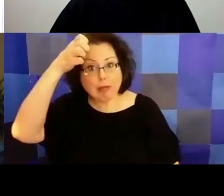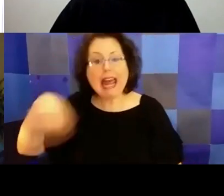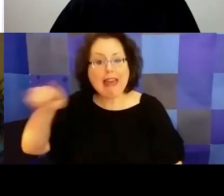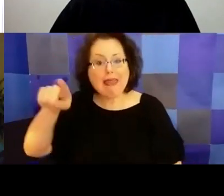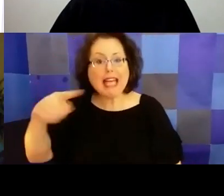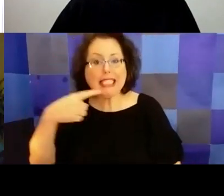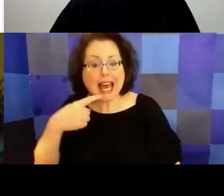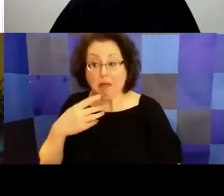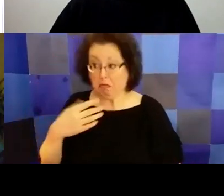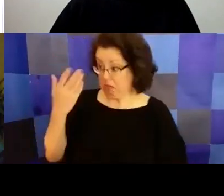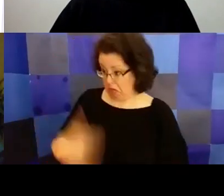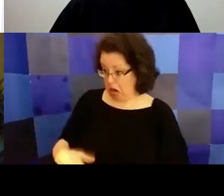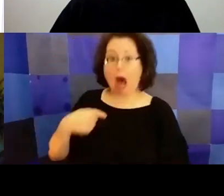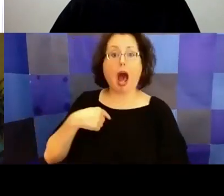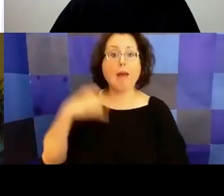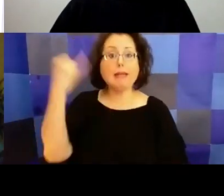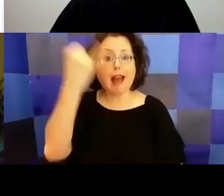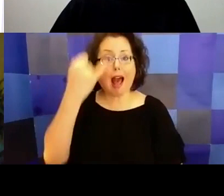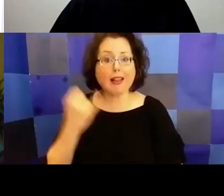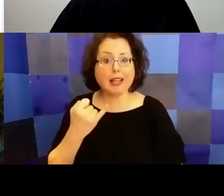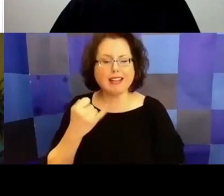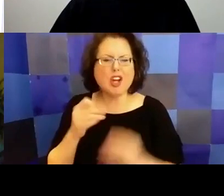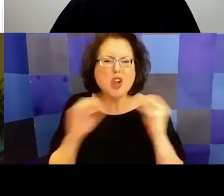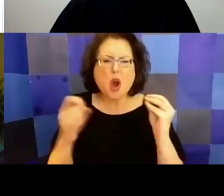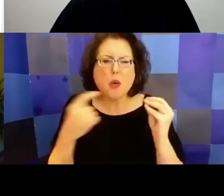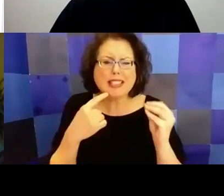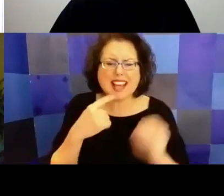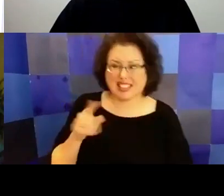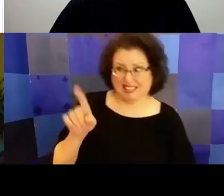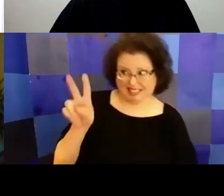are Italian, no one questions that.